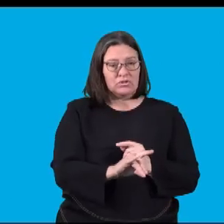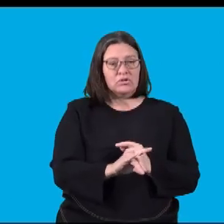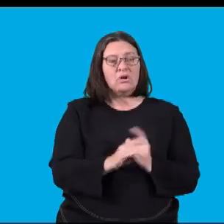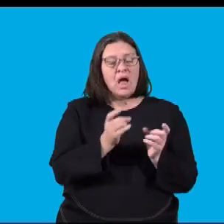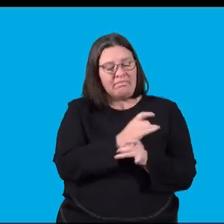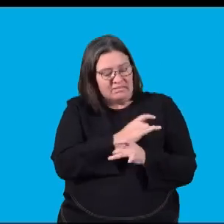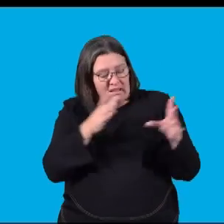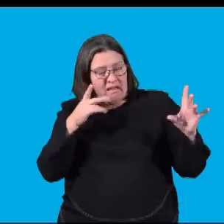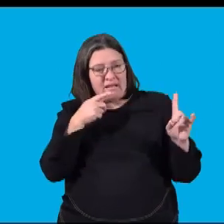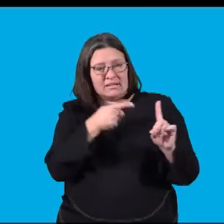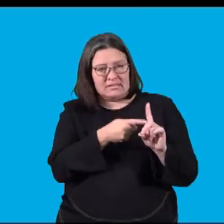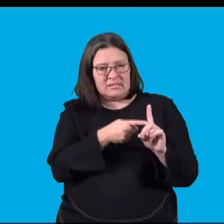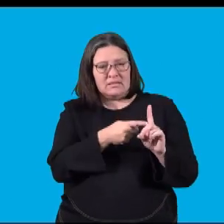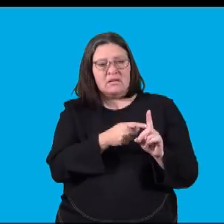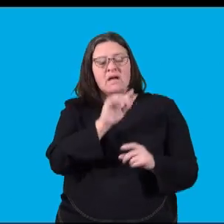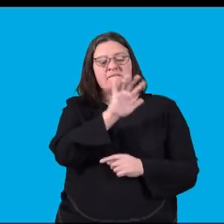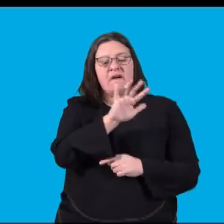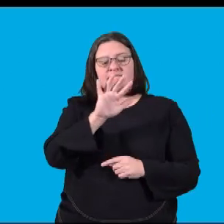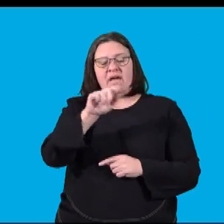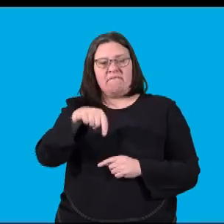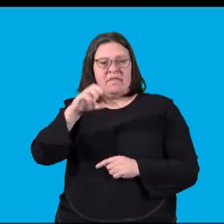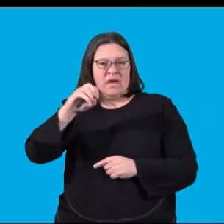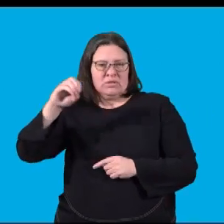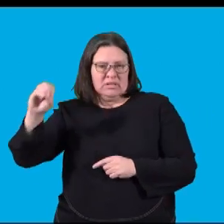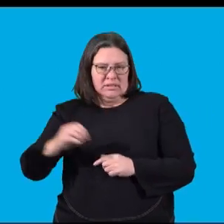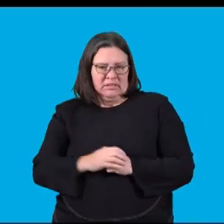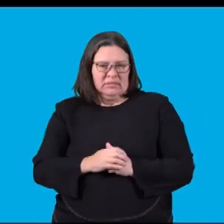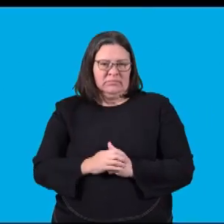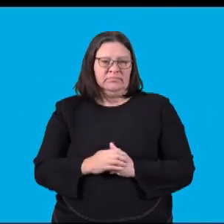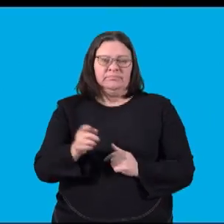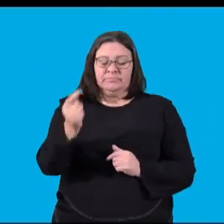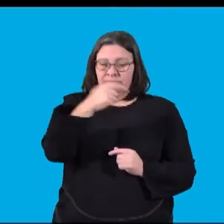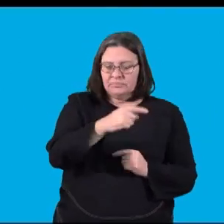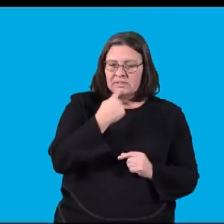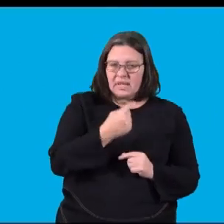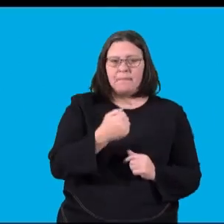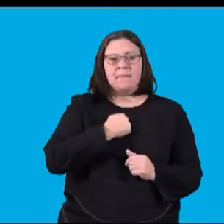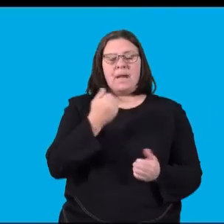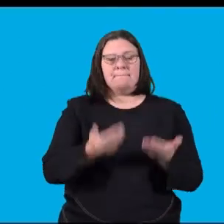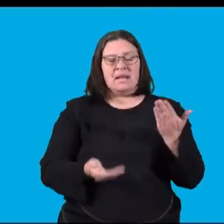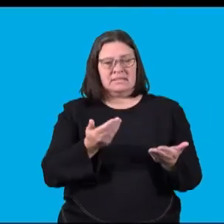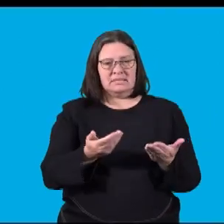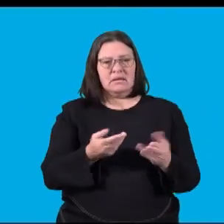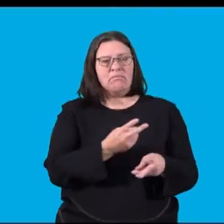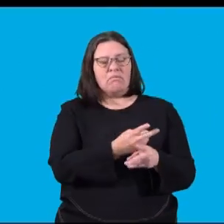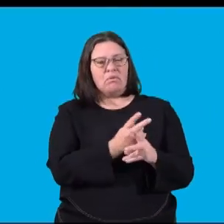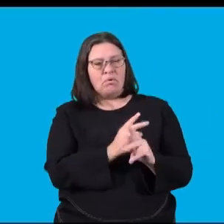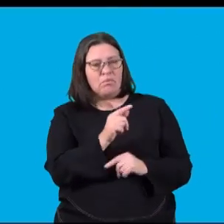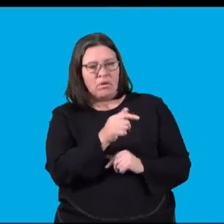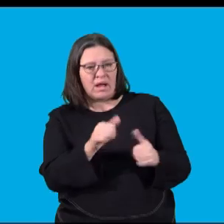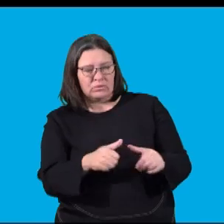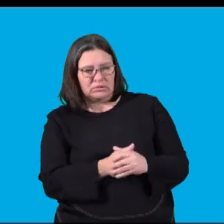balance at the beginning, is 55,000. So we'll come here, then we'll say my balance in the loan